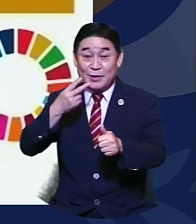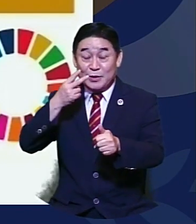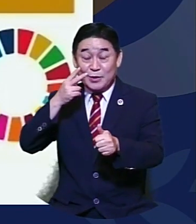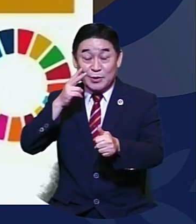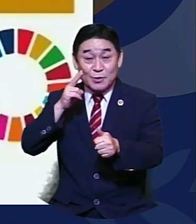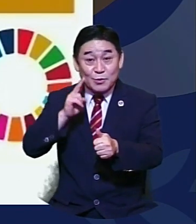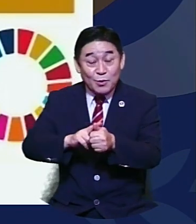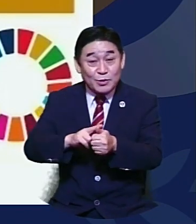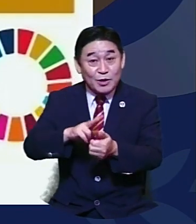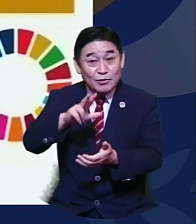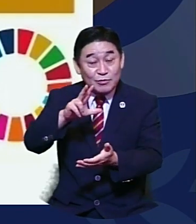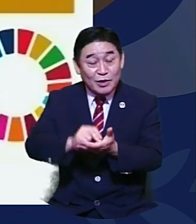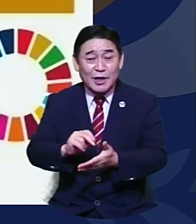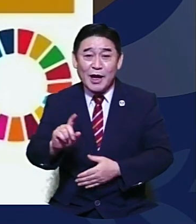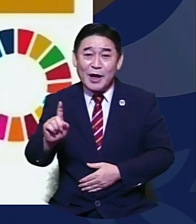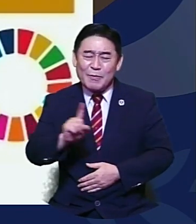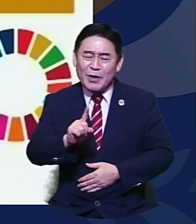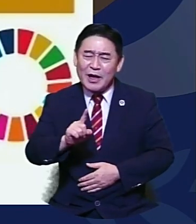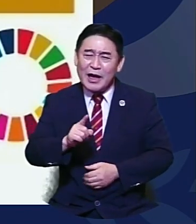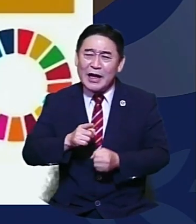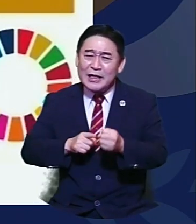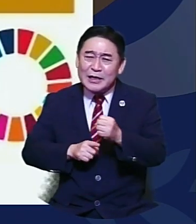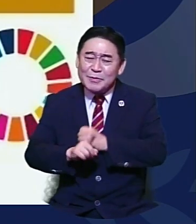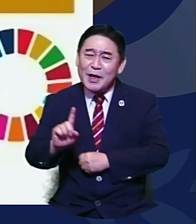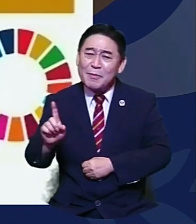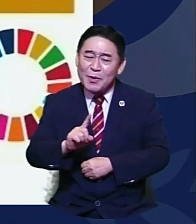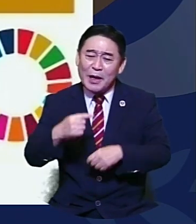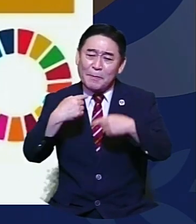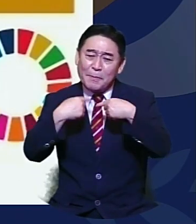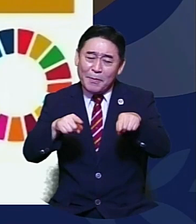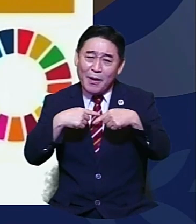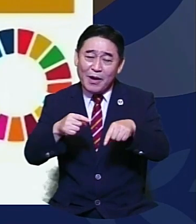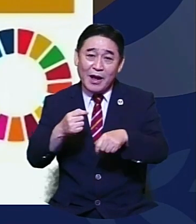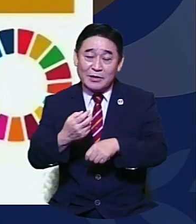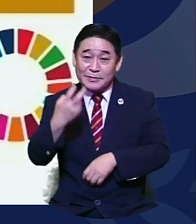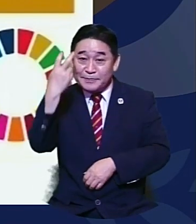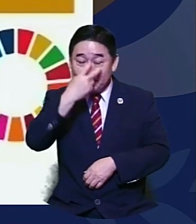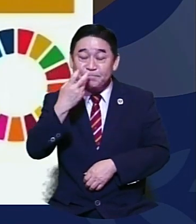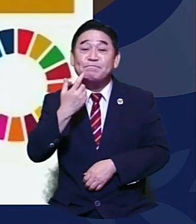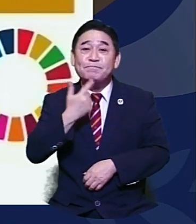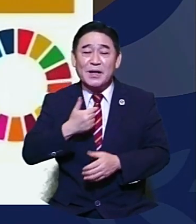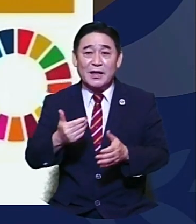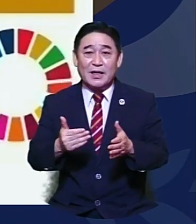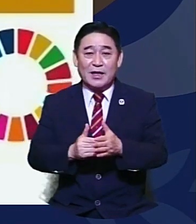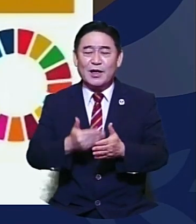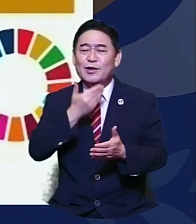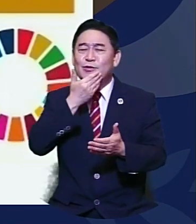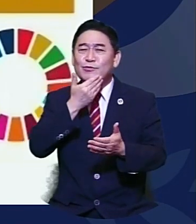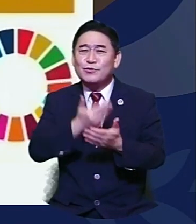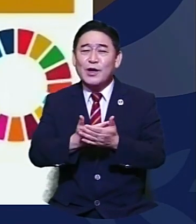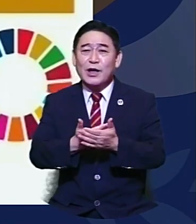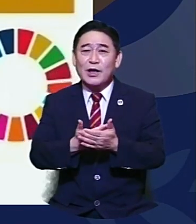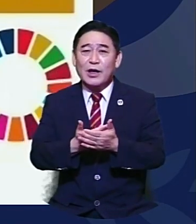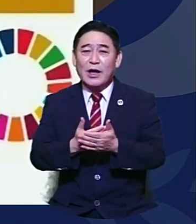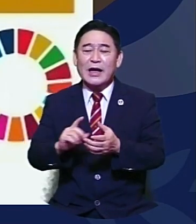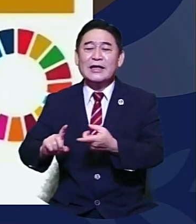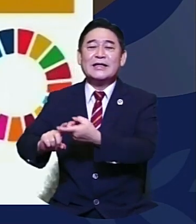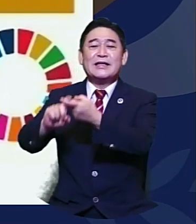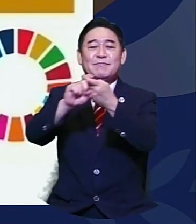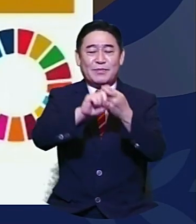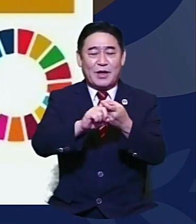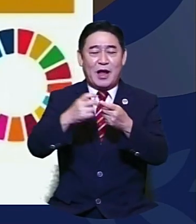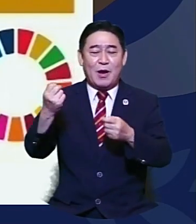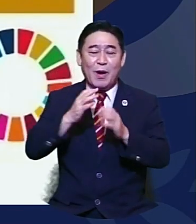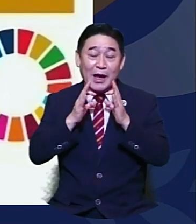other pieces mean. We've always been focused on the infrastructure piece and the subscriber piece, but we were never